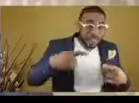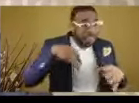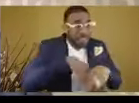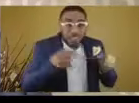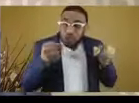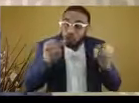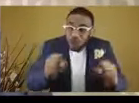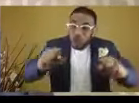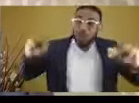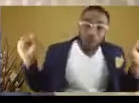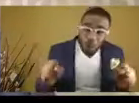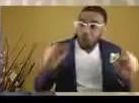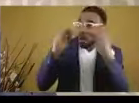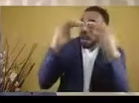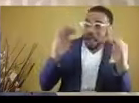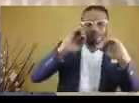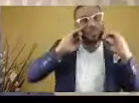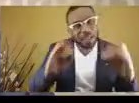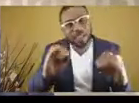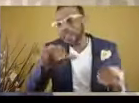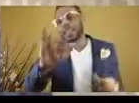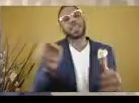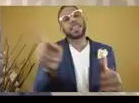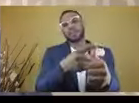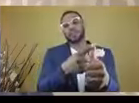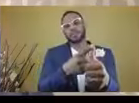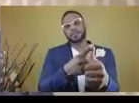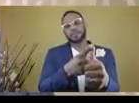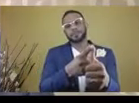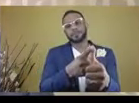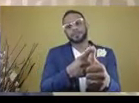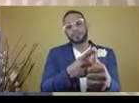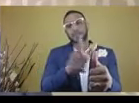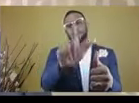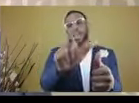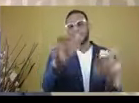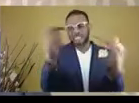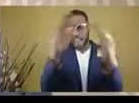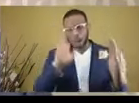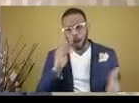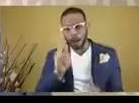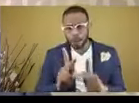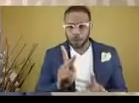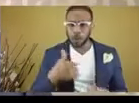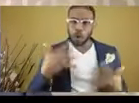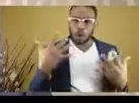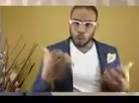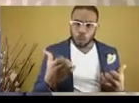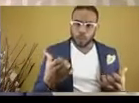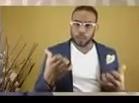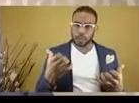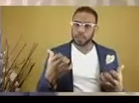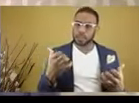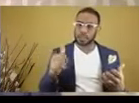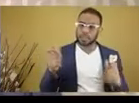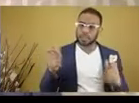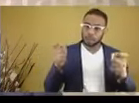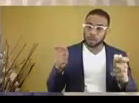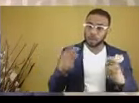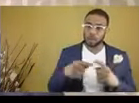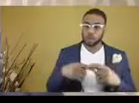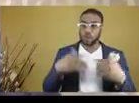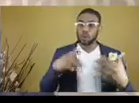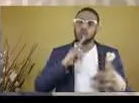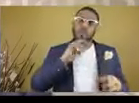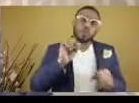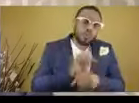streets unhoused. That's the first thing. And so we have to house our people. So we want this administration to